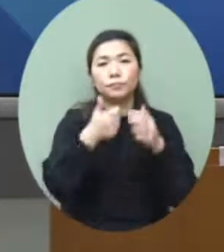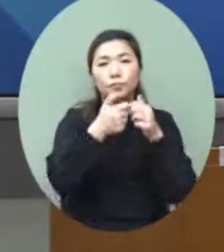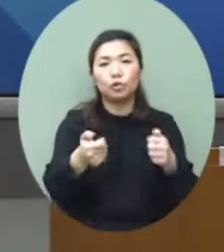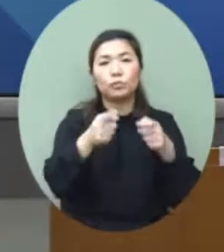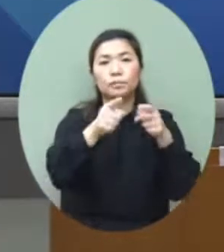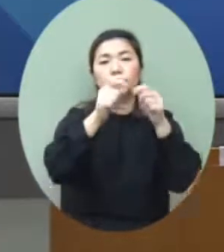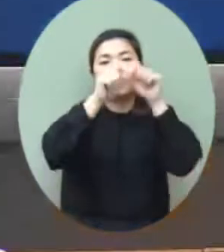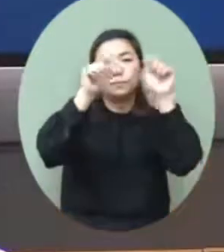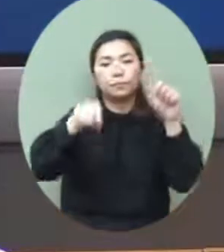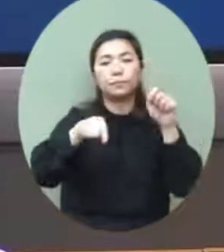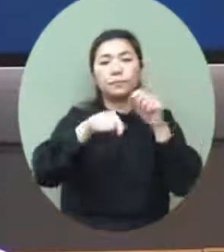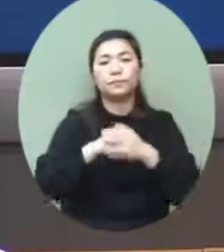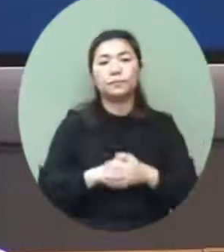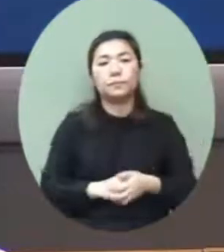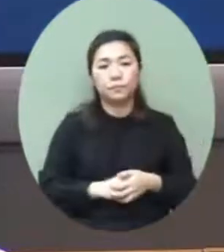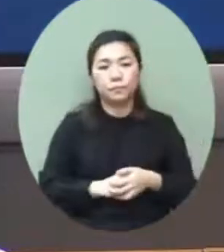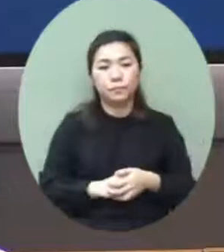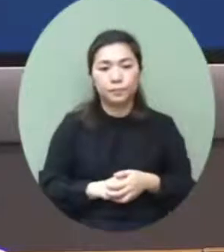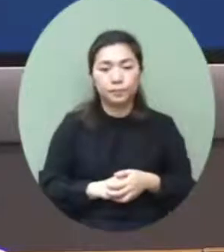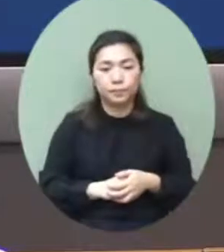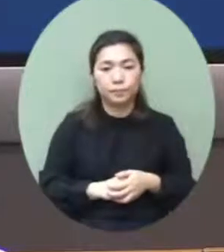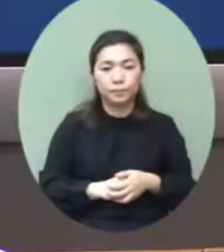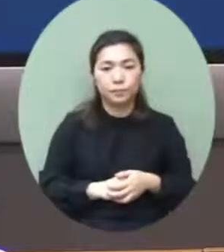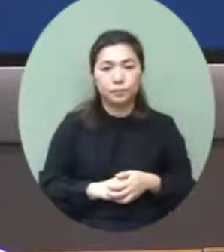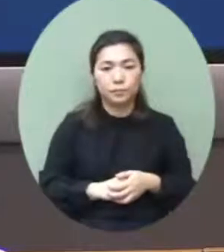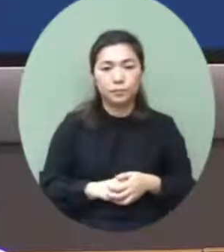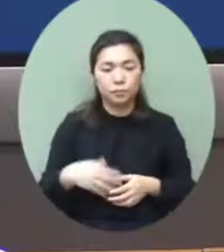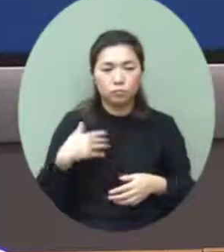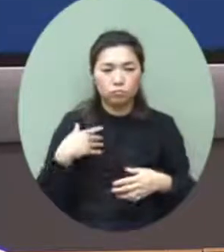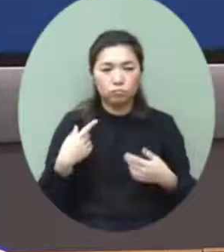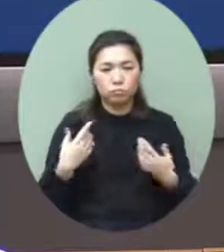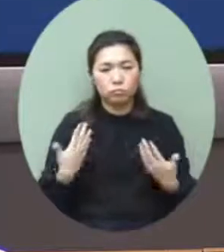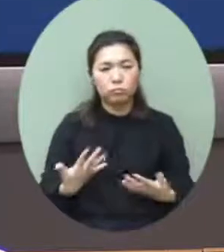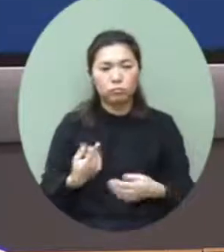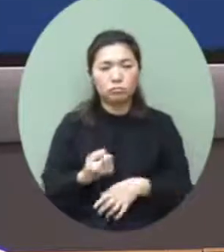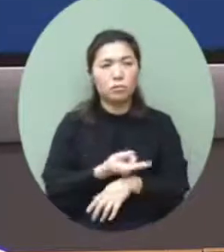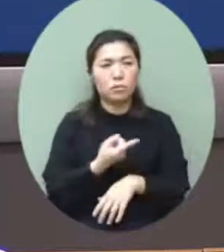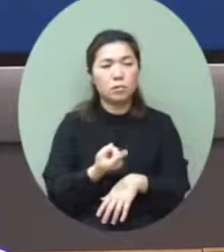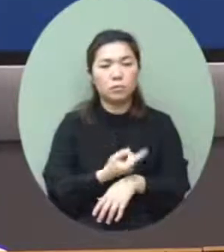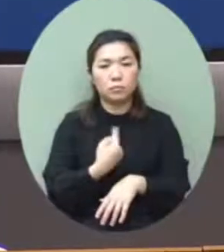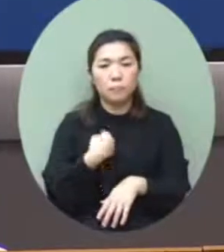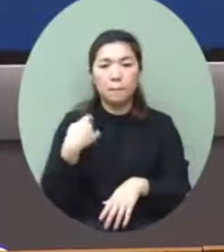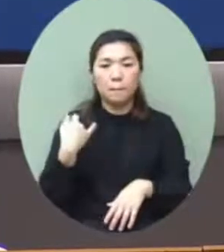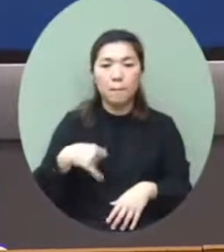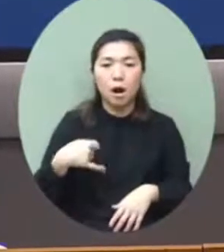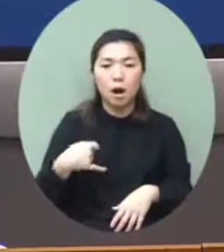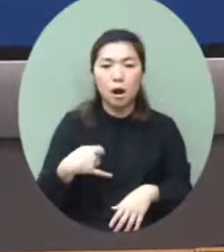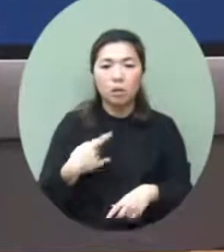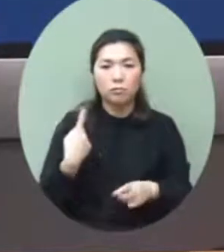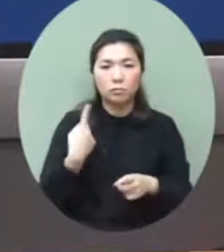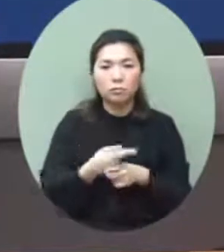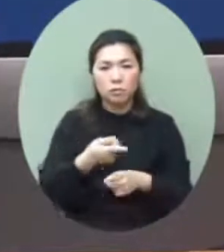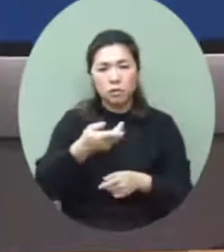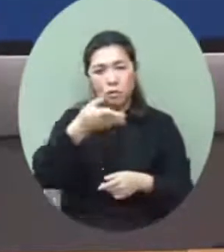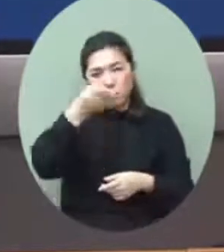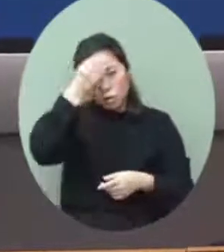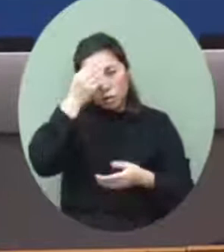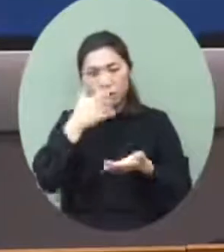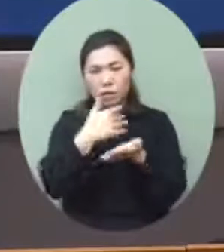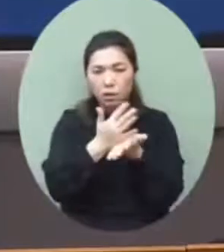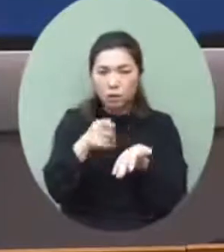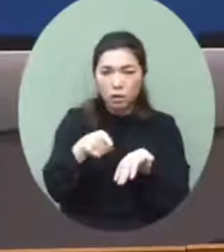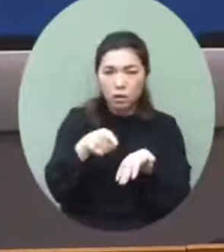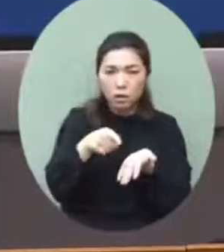any estimates or modeling done by our academic community. I think they are all doing it in their